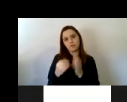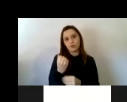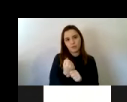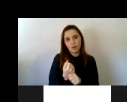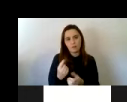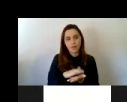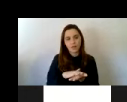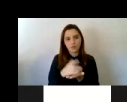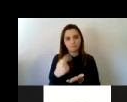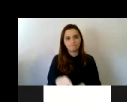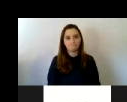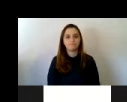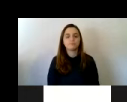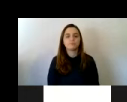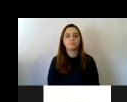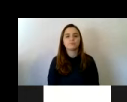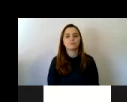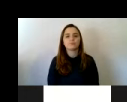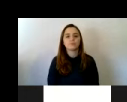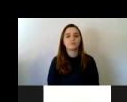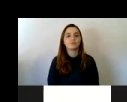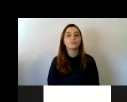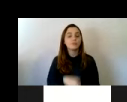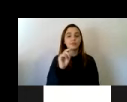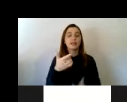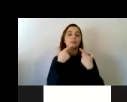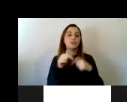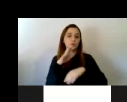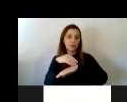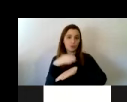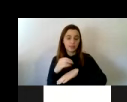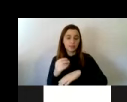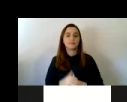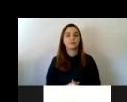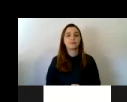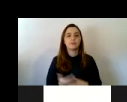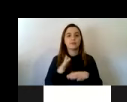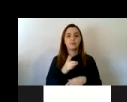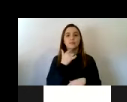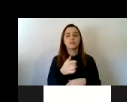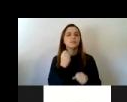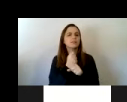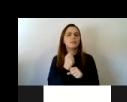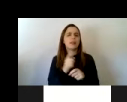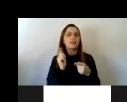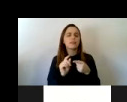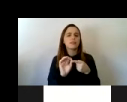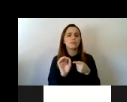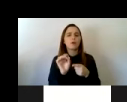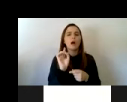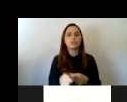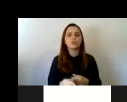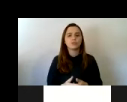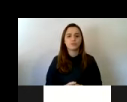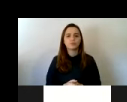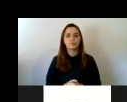And here, this is in Sweden, it's Swedish language, but this is what kind of work, like people, they came, this is the cases that we